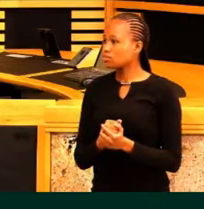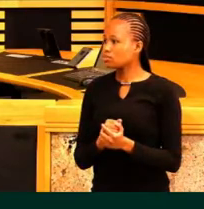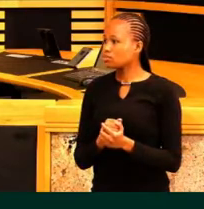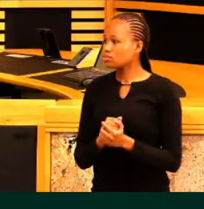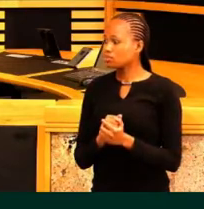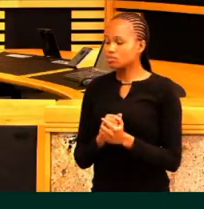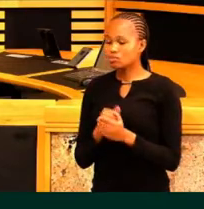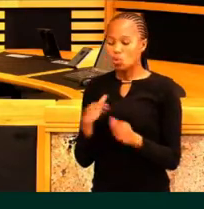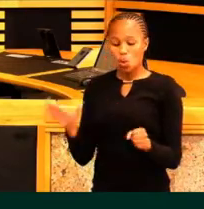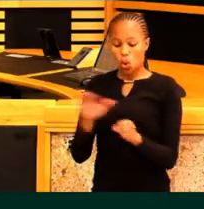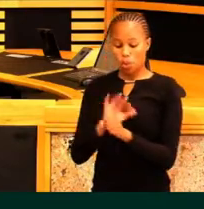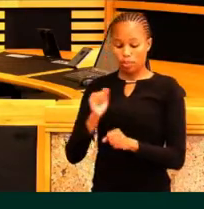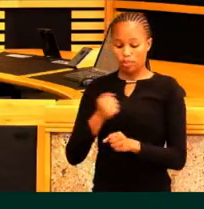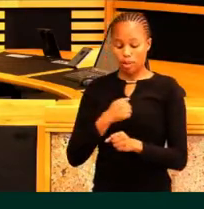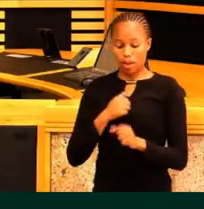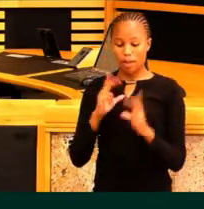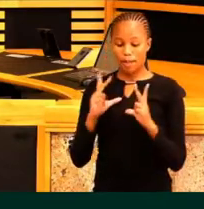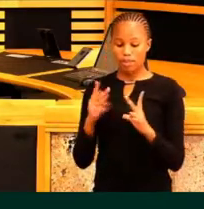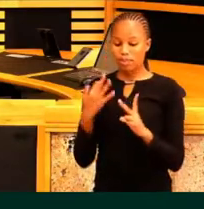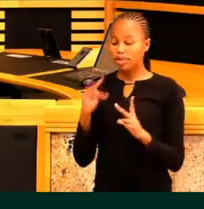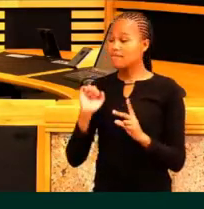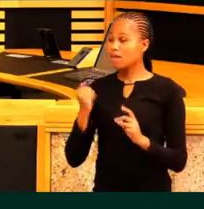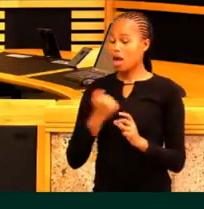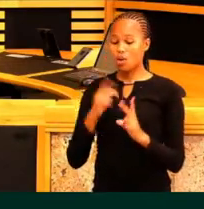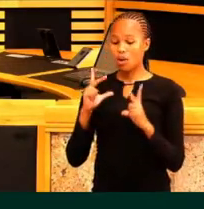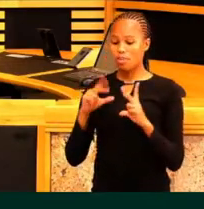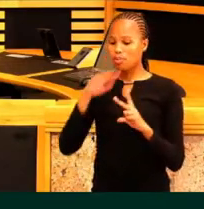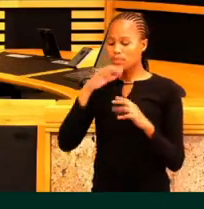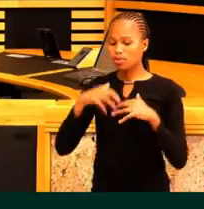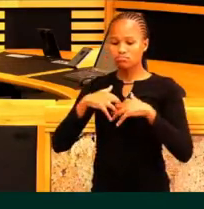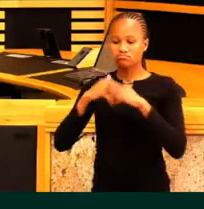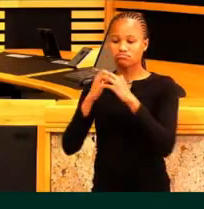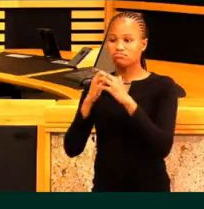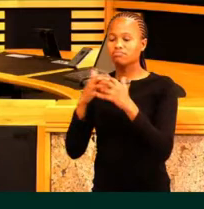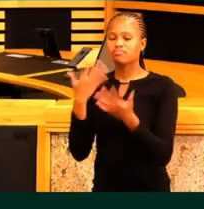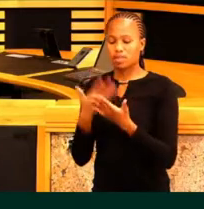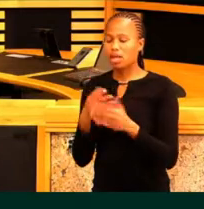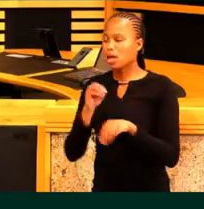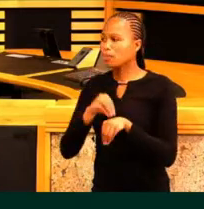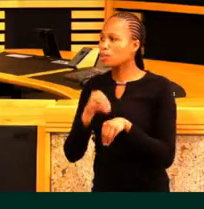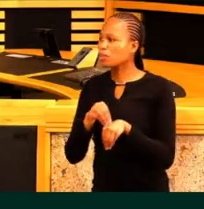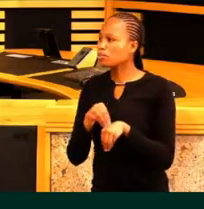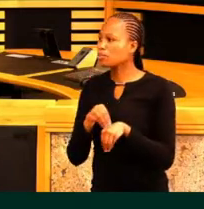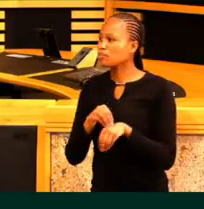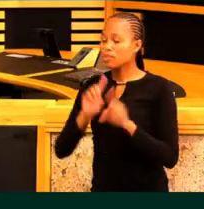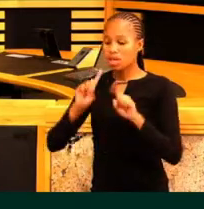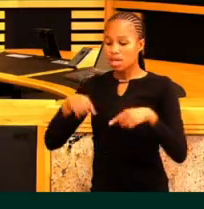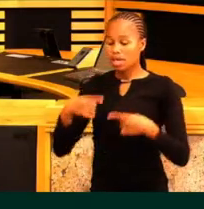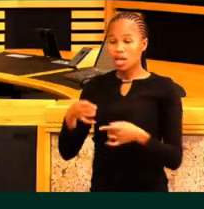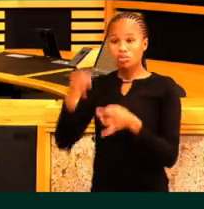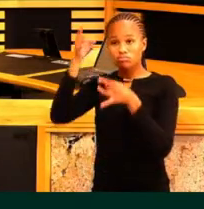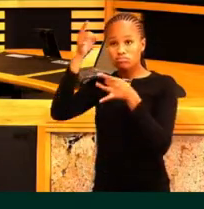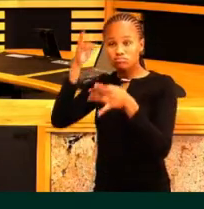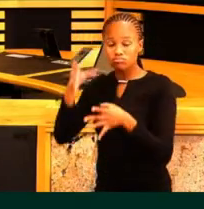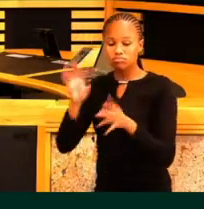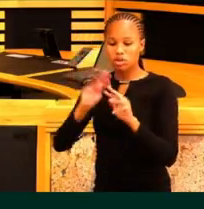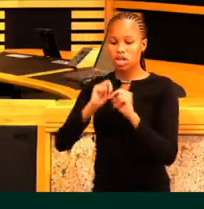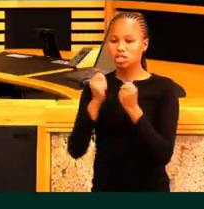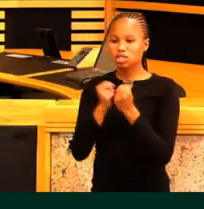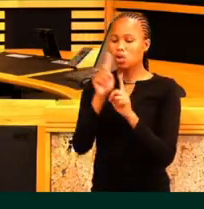liberation of our people if our people are not United we'll have problems if we cannot address the national question we'll have